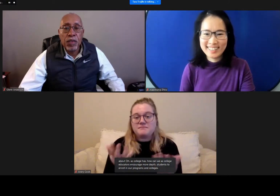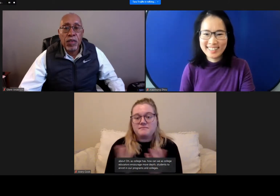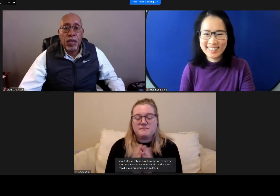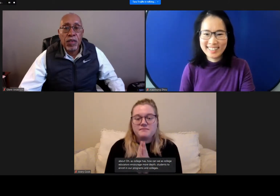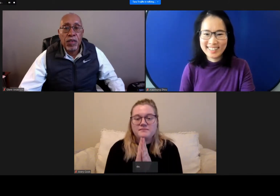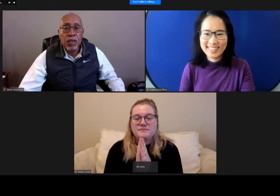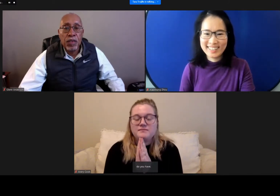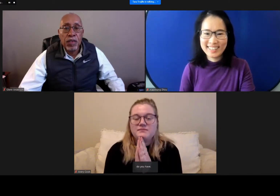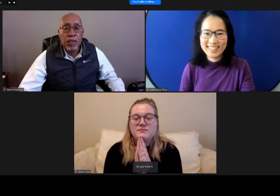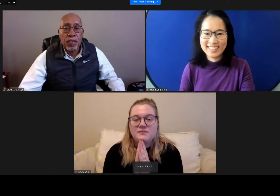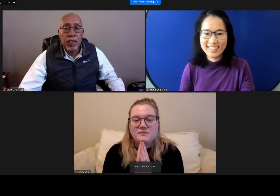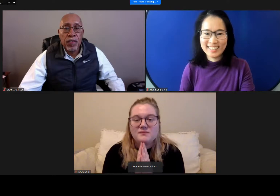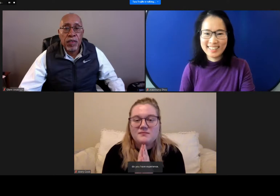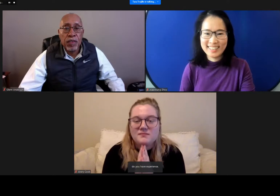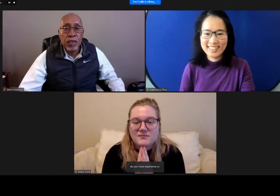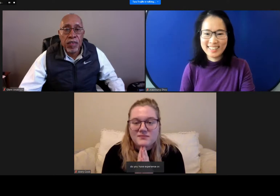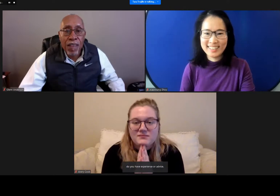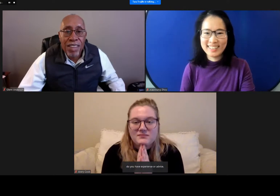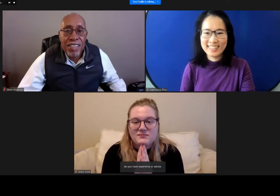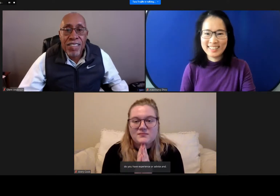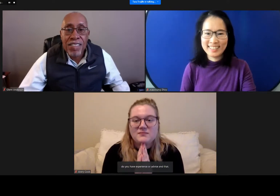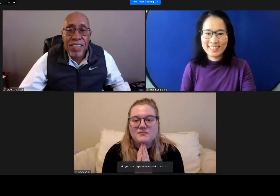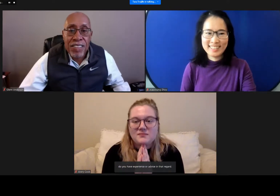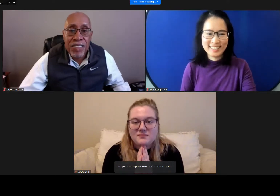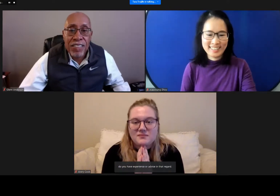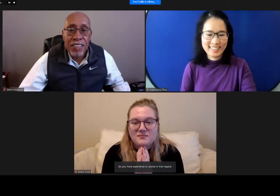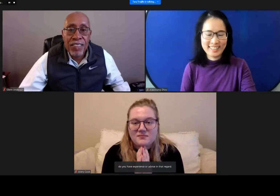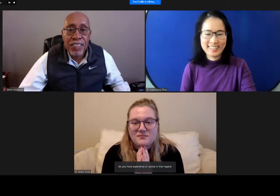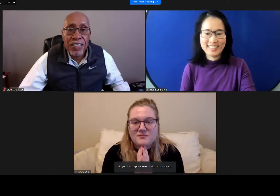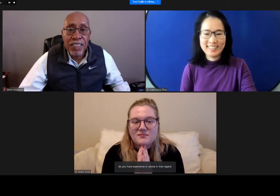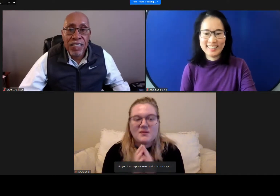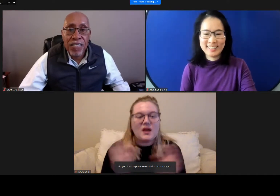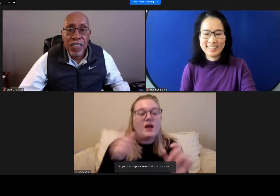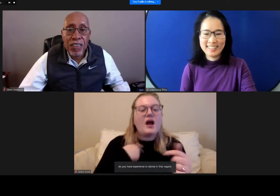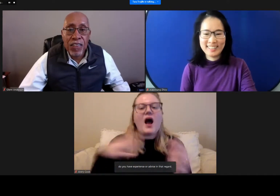Do you have experience or advice in that regard?